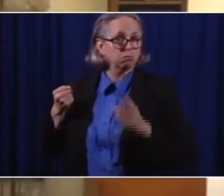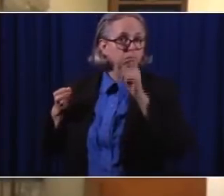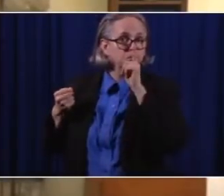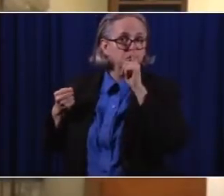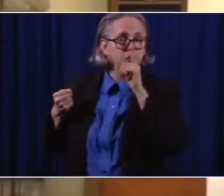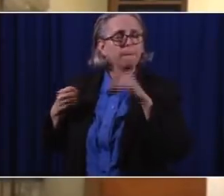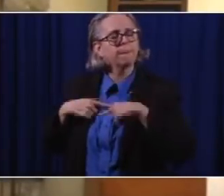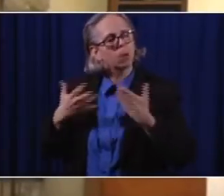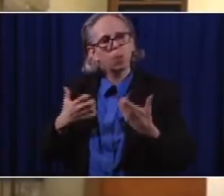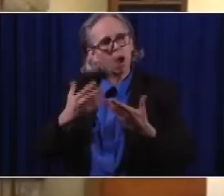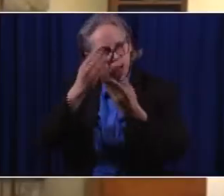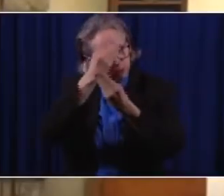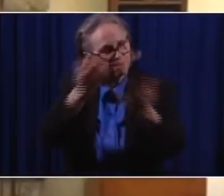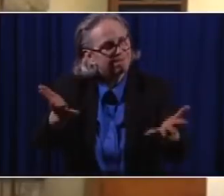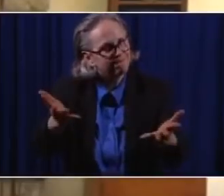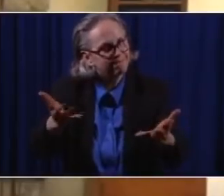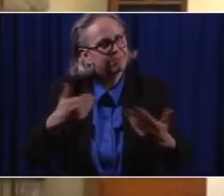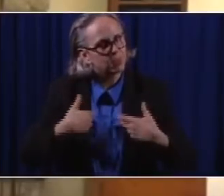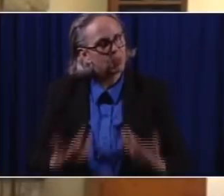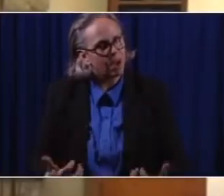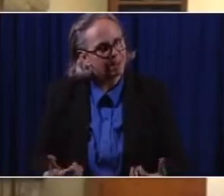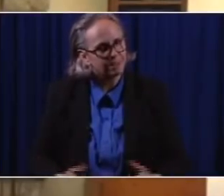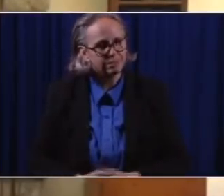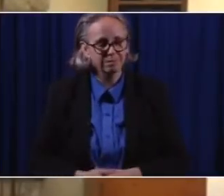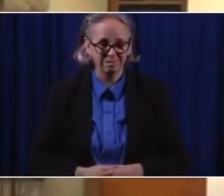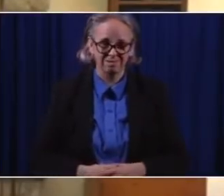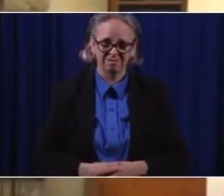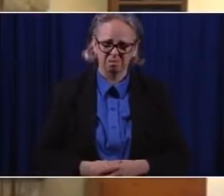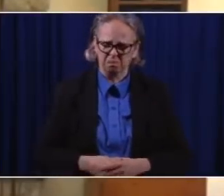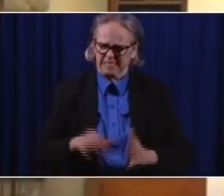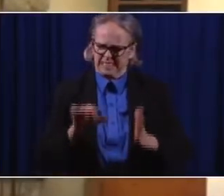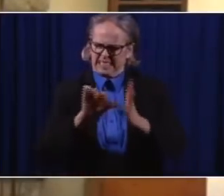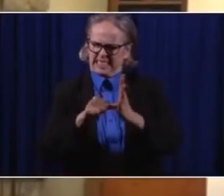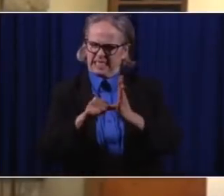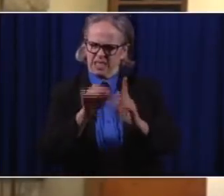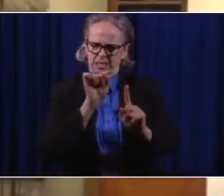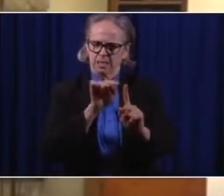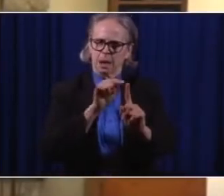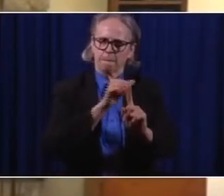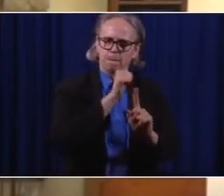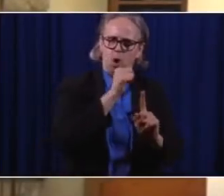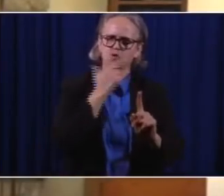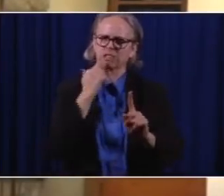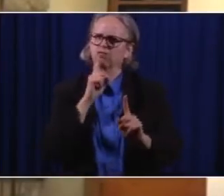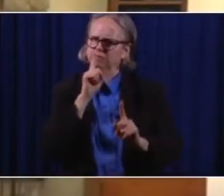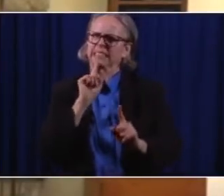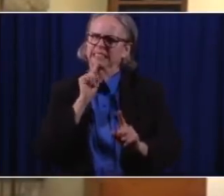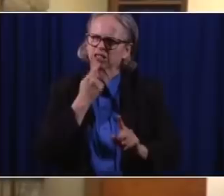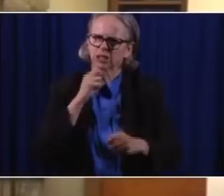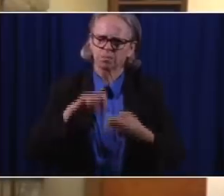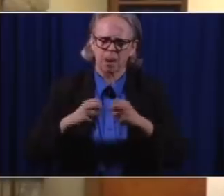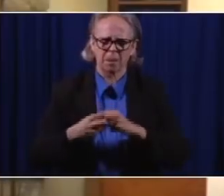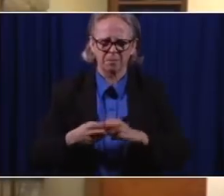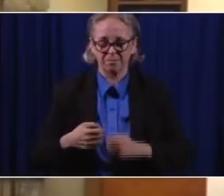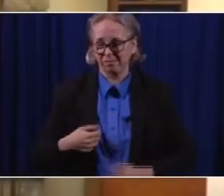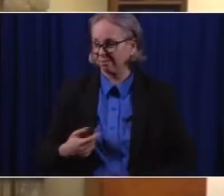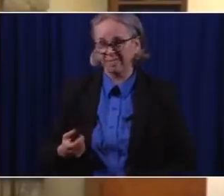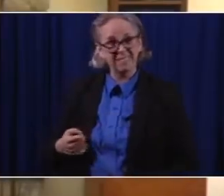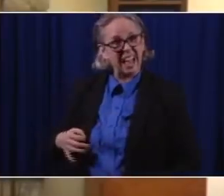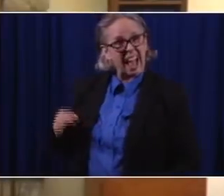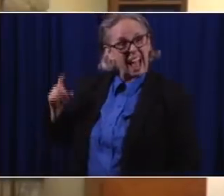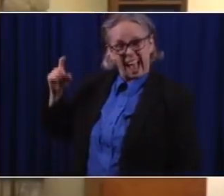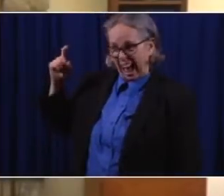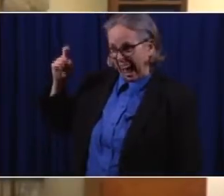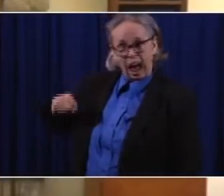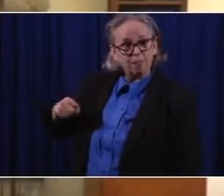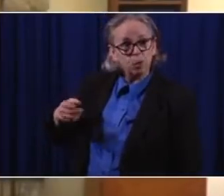people of the state that this is something that we believe we will have to go to if things continue down the path that they're